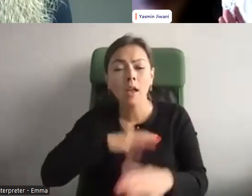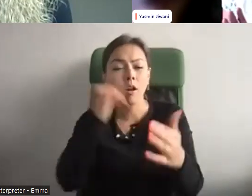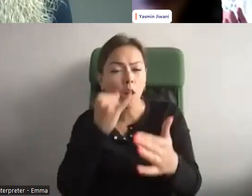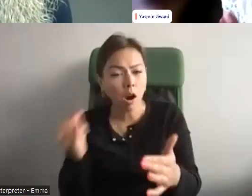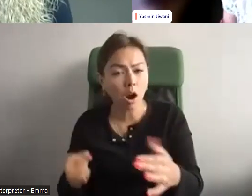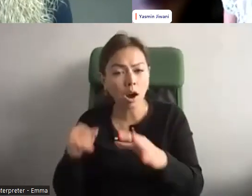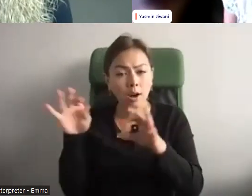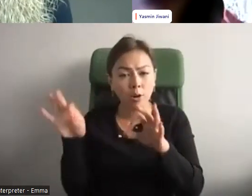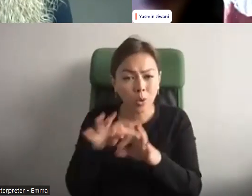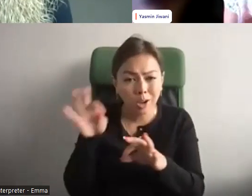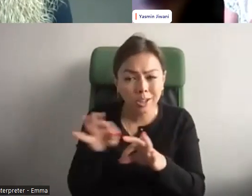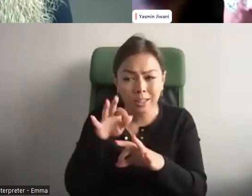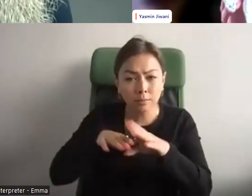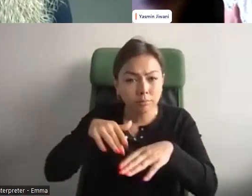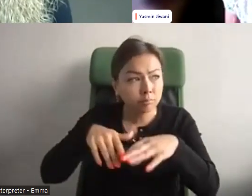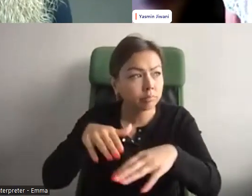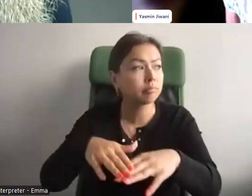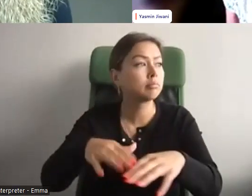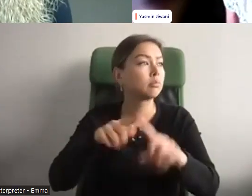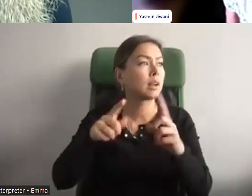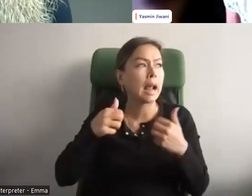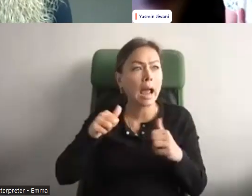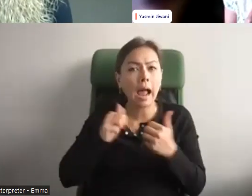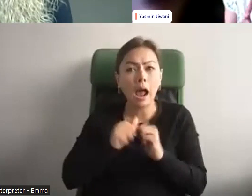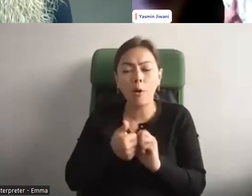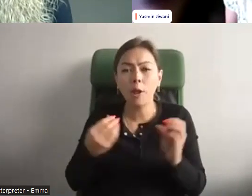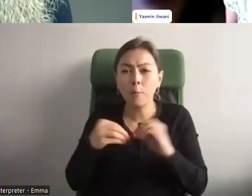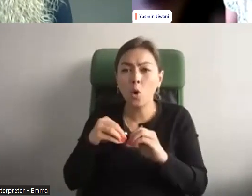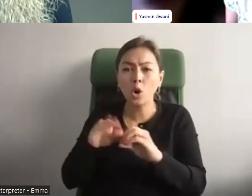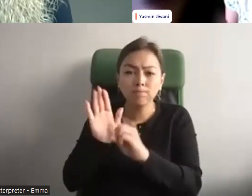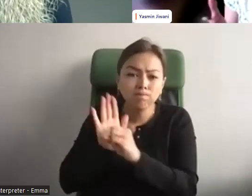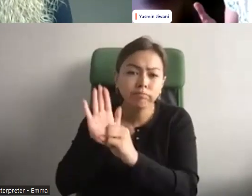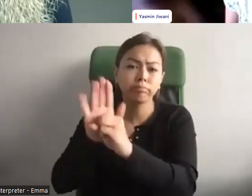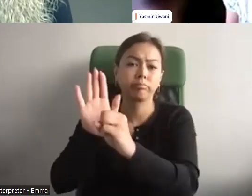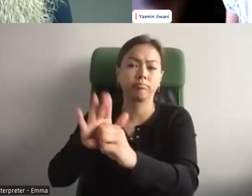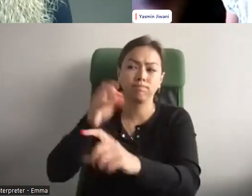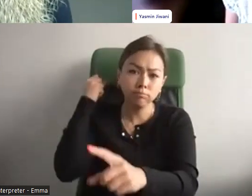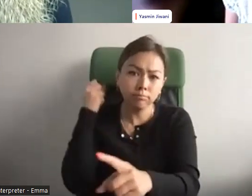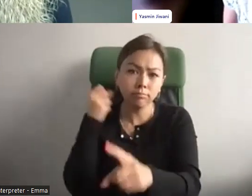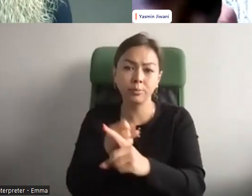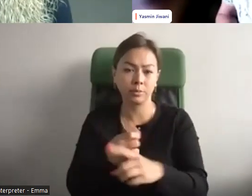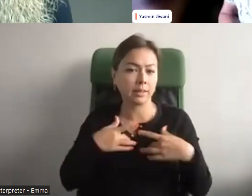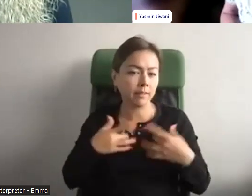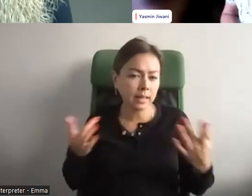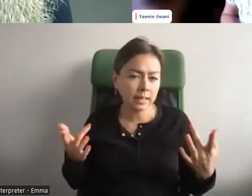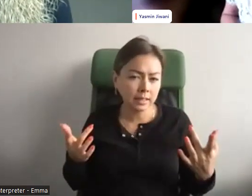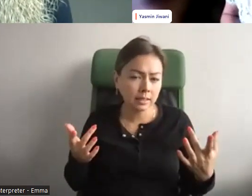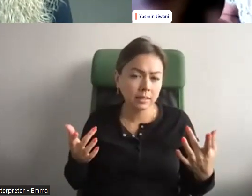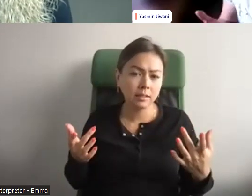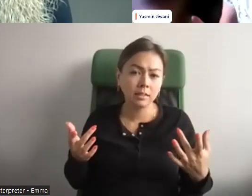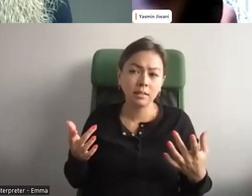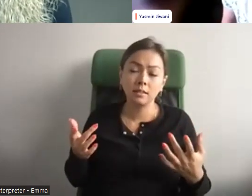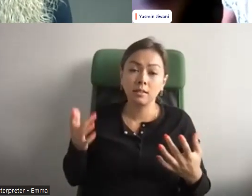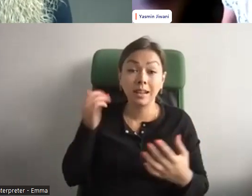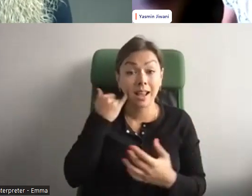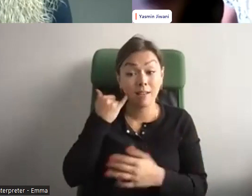But how do we push it? How do we make an event out of it? Because when you make an event, you can then call the media to it. You